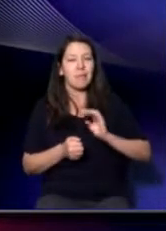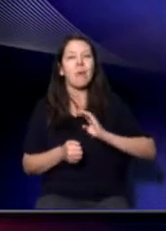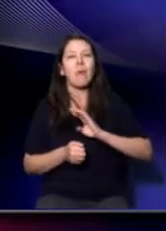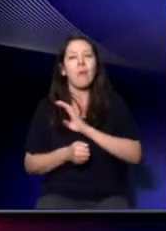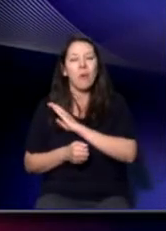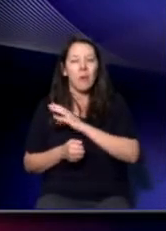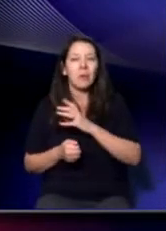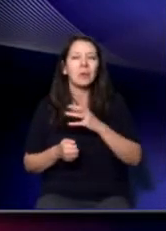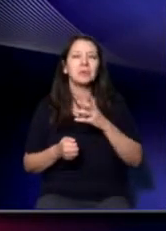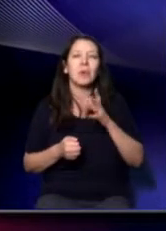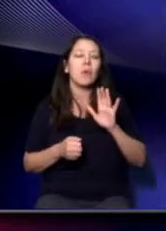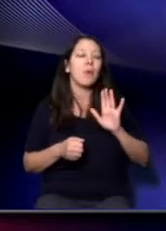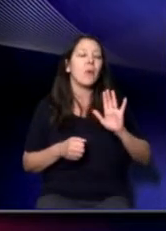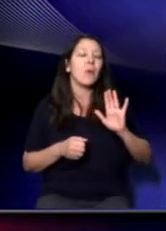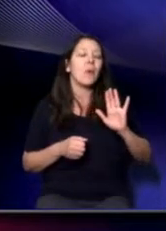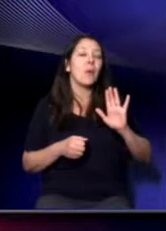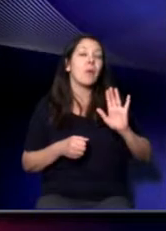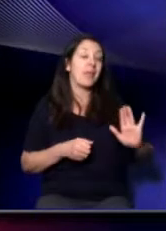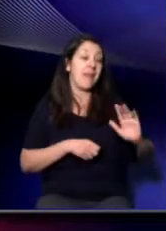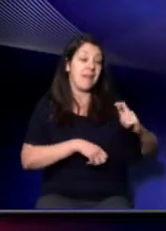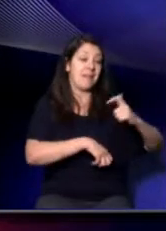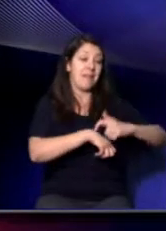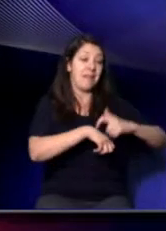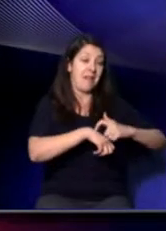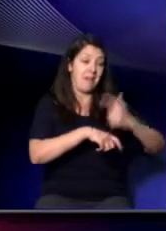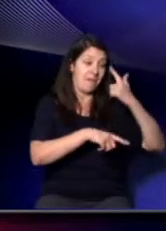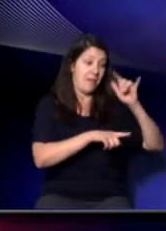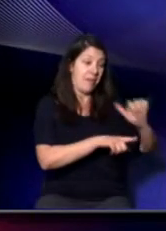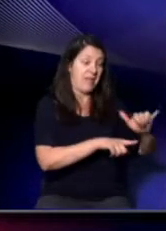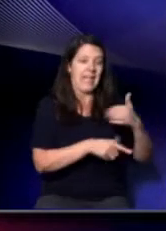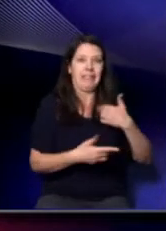time constraints are going to be.